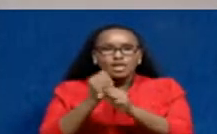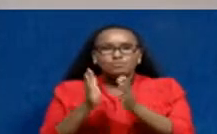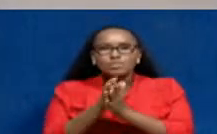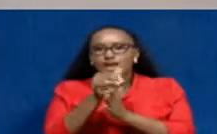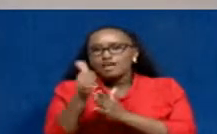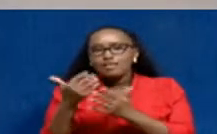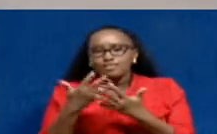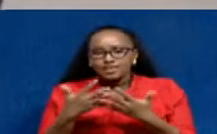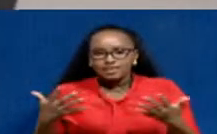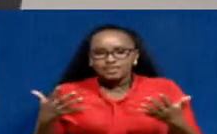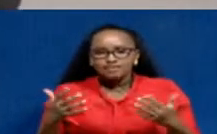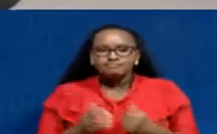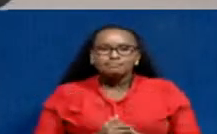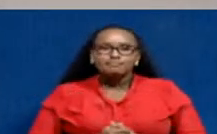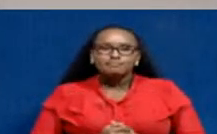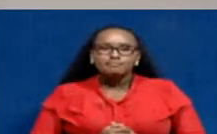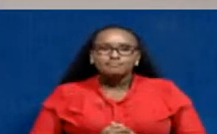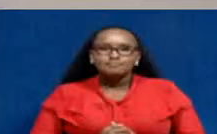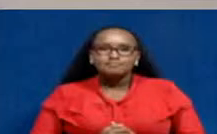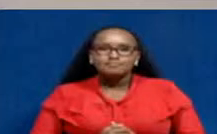influence.